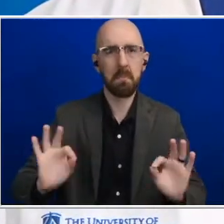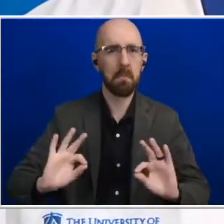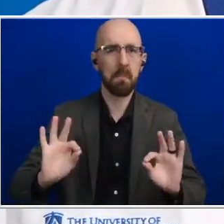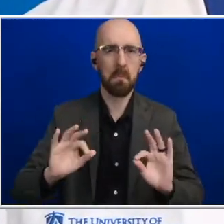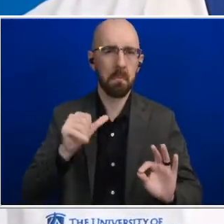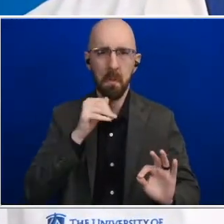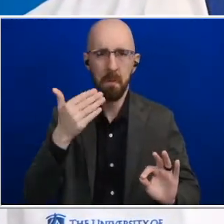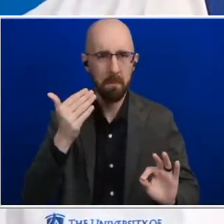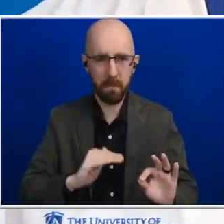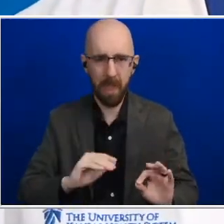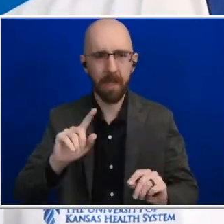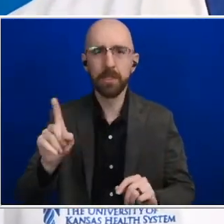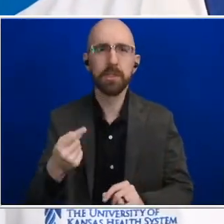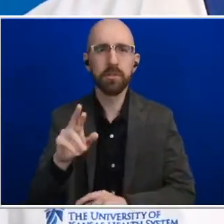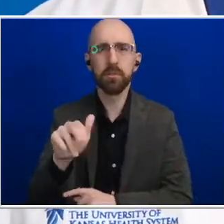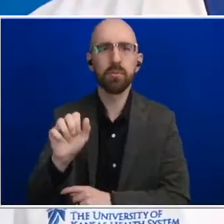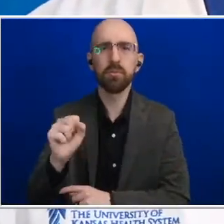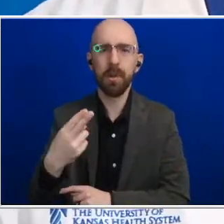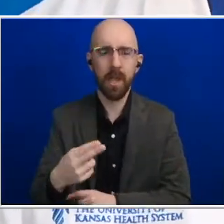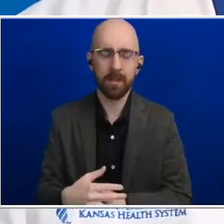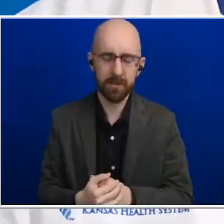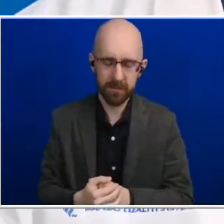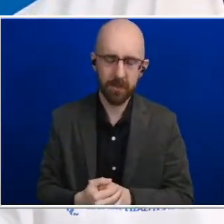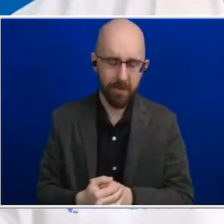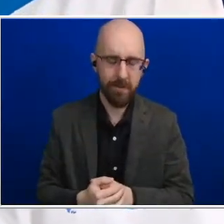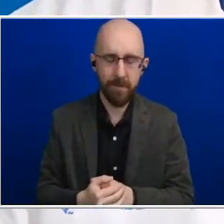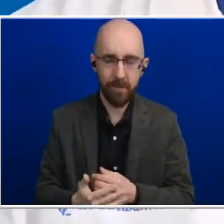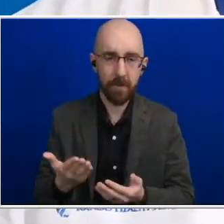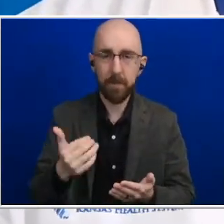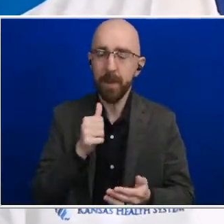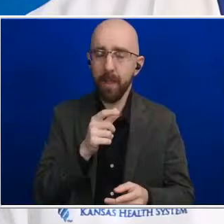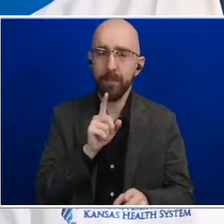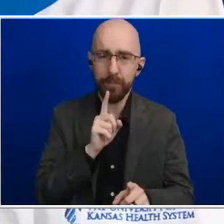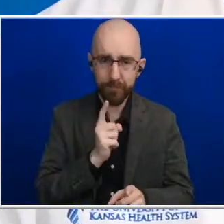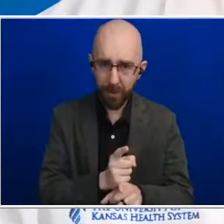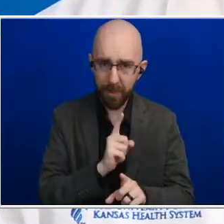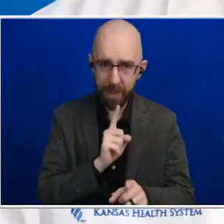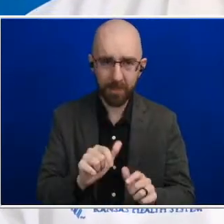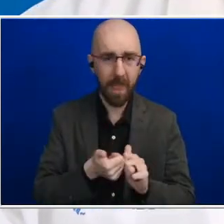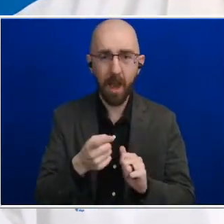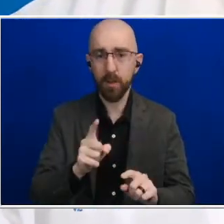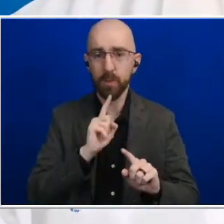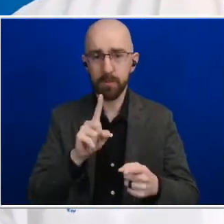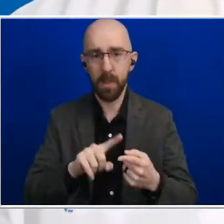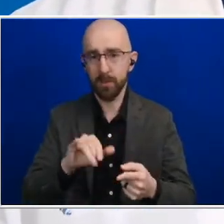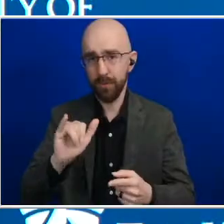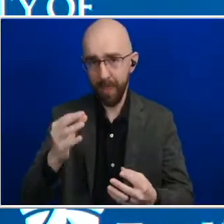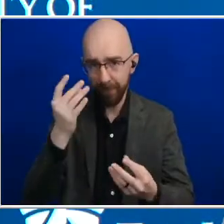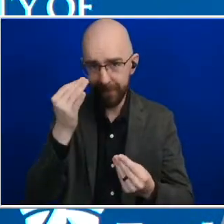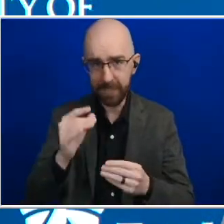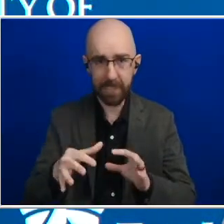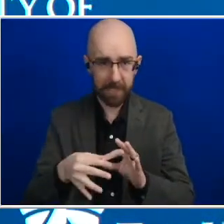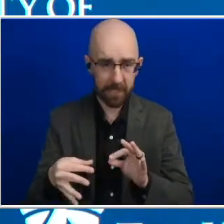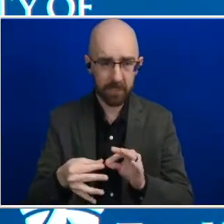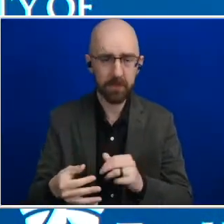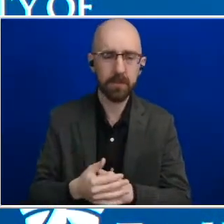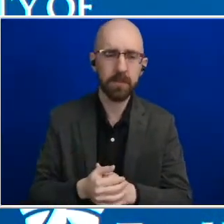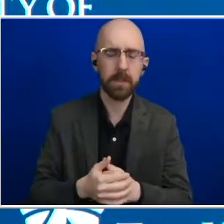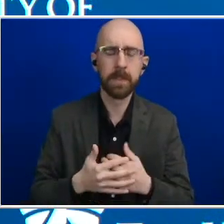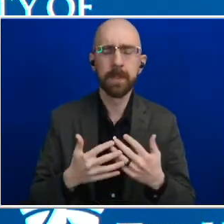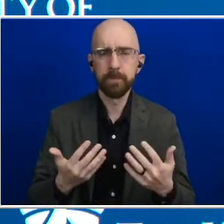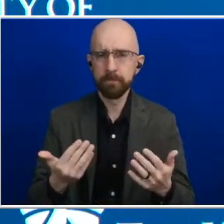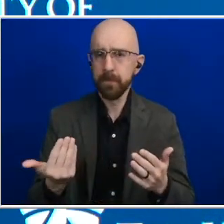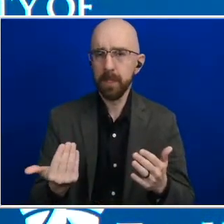just a rash. Okay, that's probably maybe not the right answer, but how do you respond to that train of thought? You know, again,